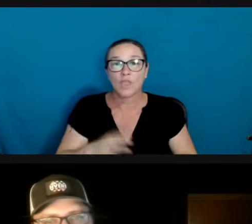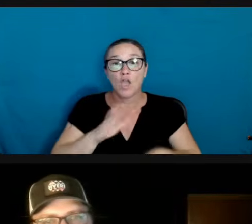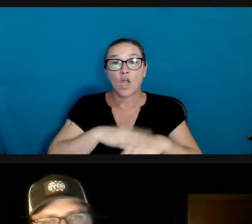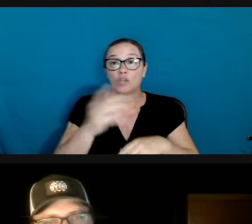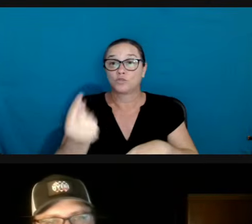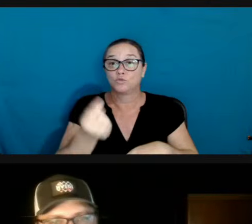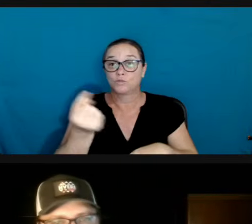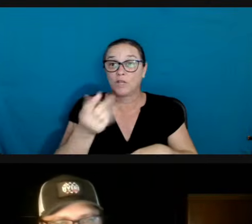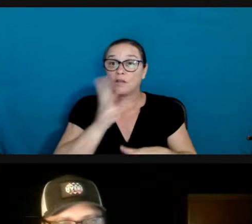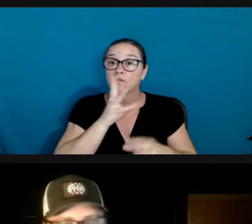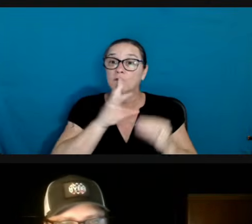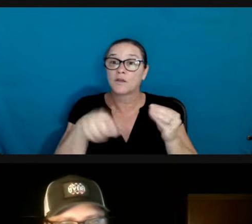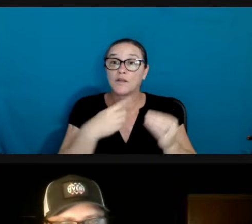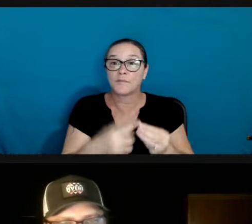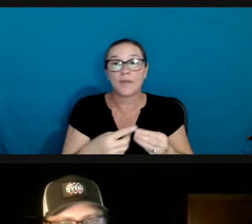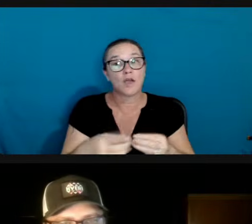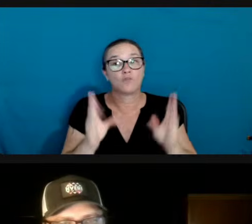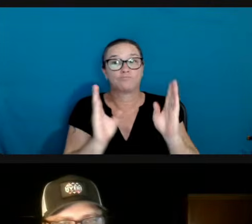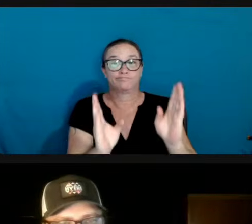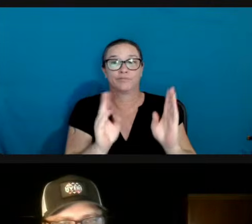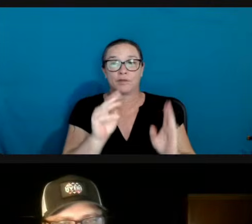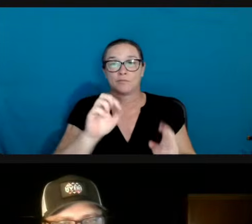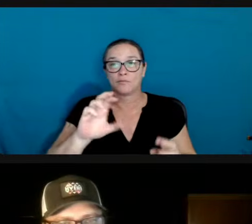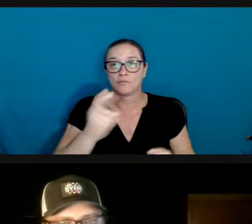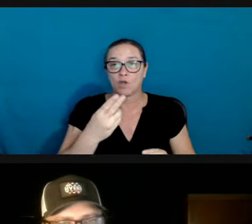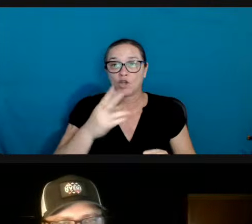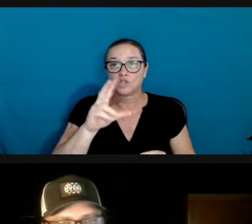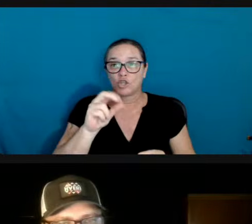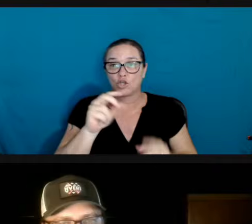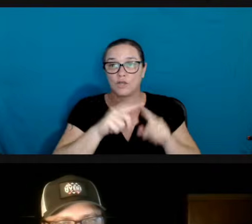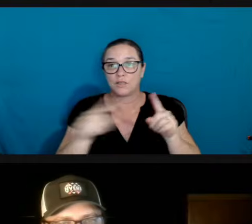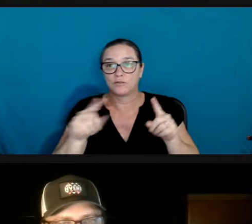forecast window is still March 30th to April 8th, right there.